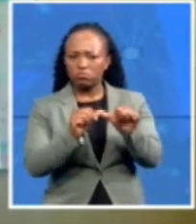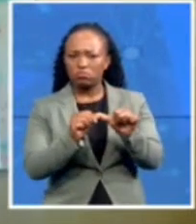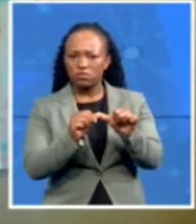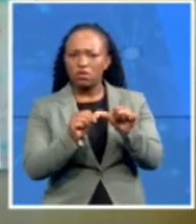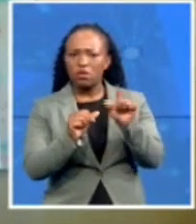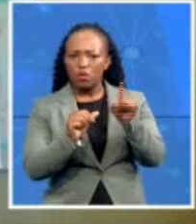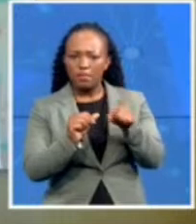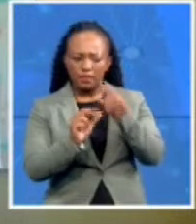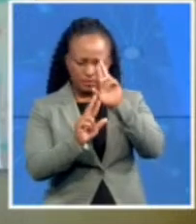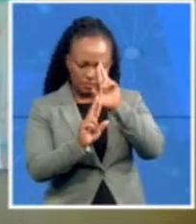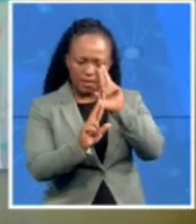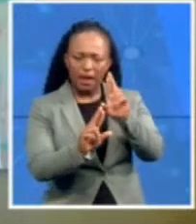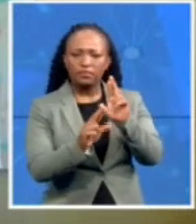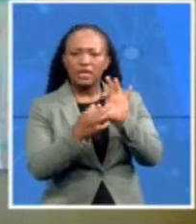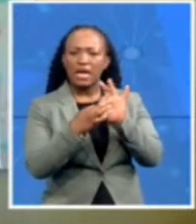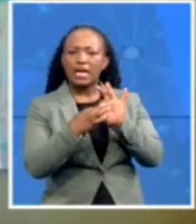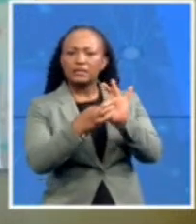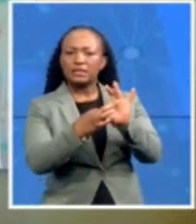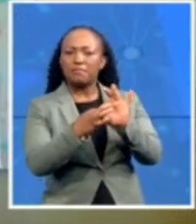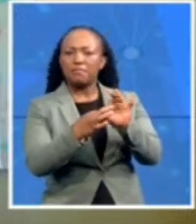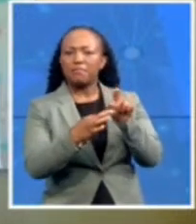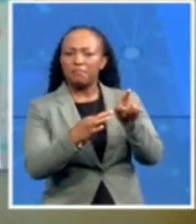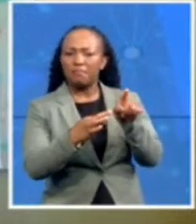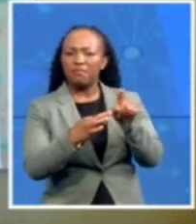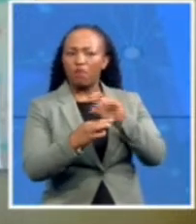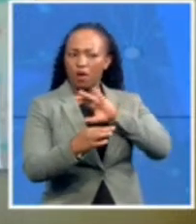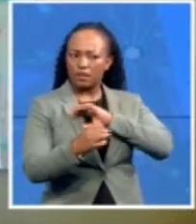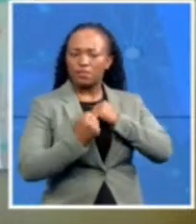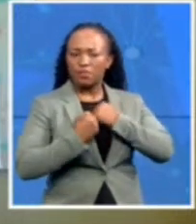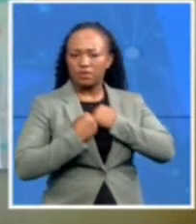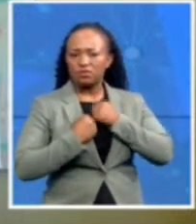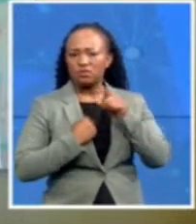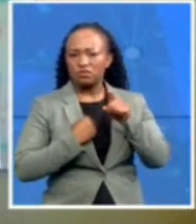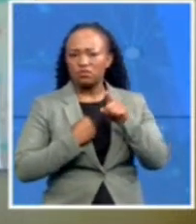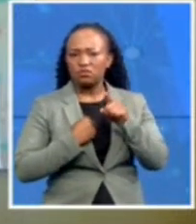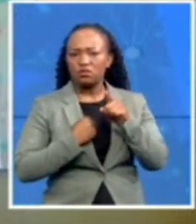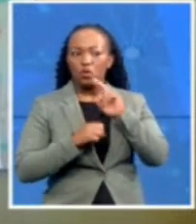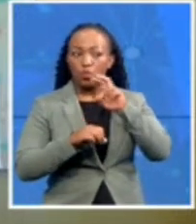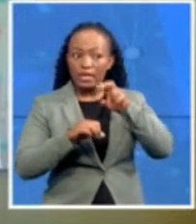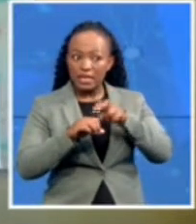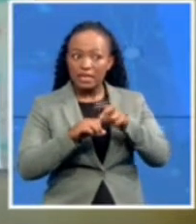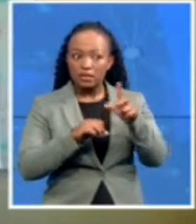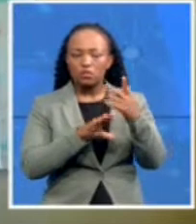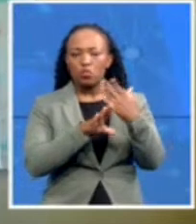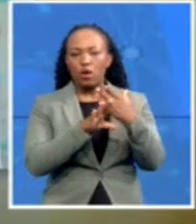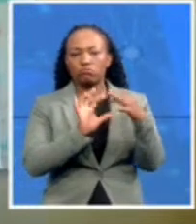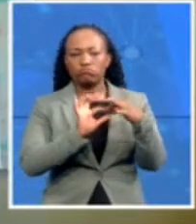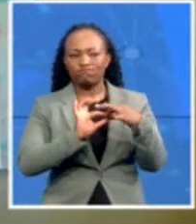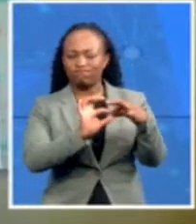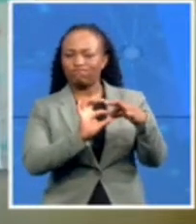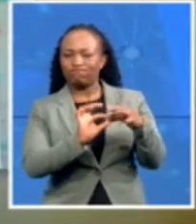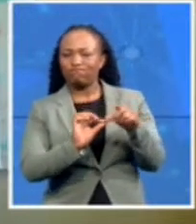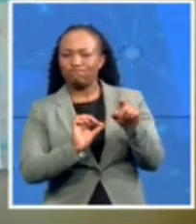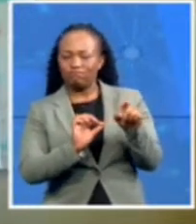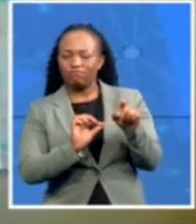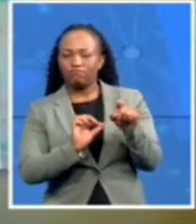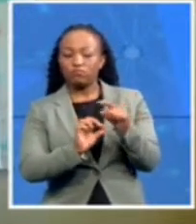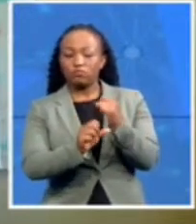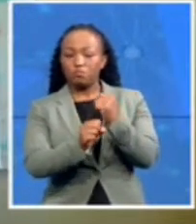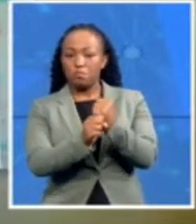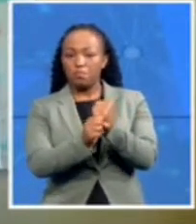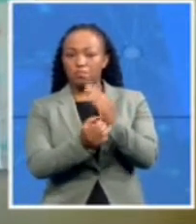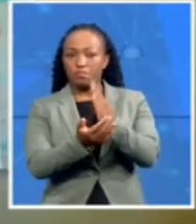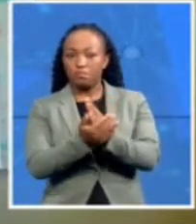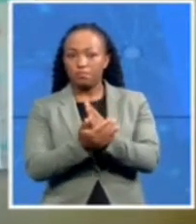beyond this point, we also need their cooperation in making sure that when there's future load shedding